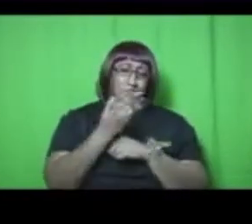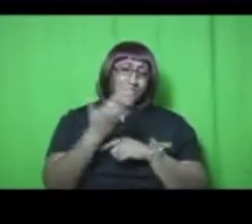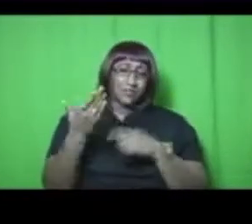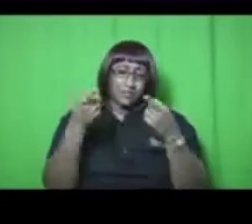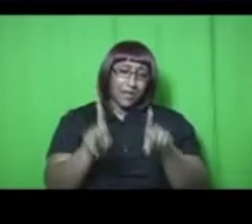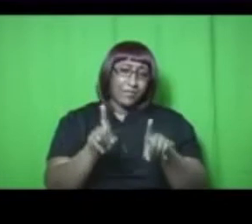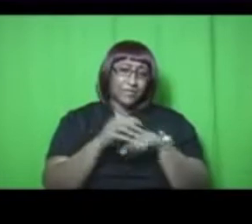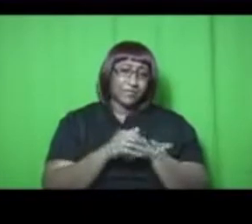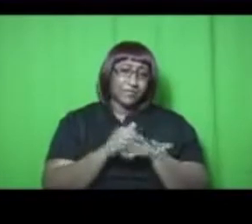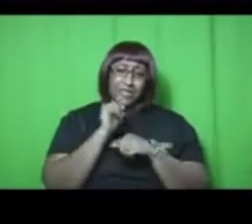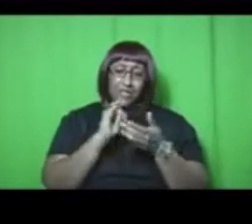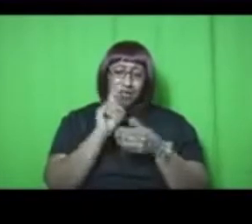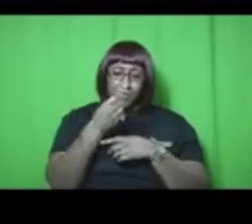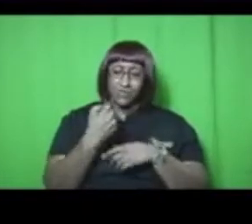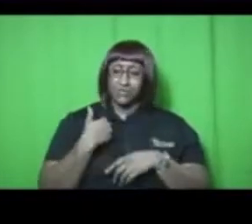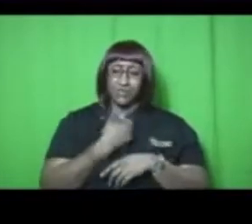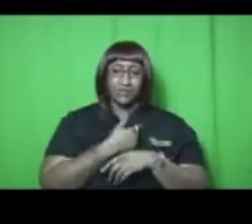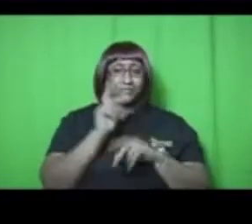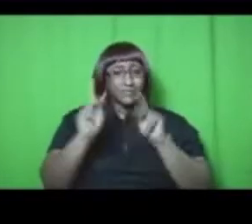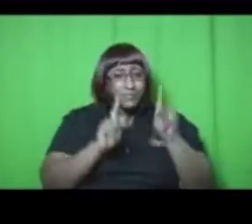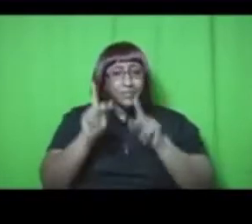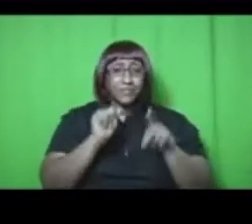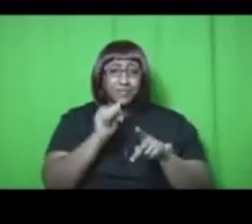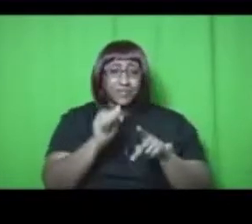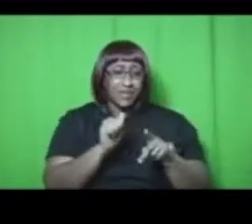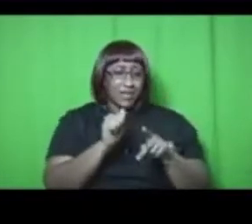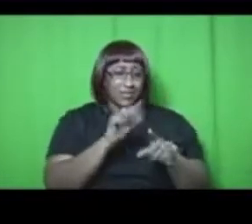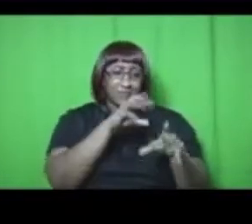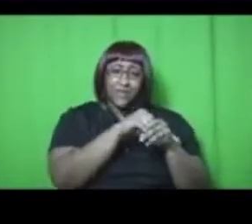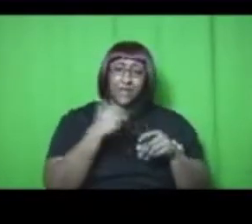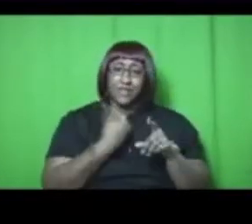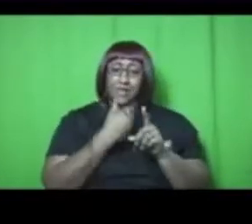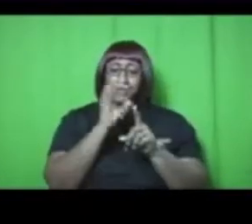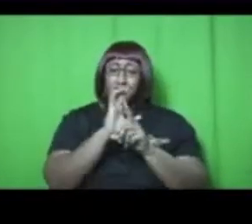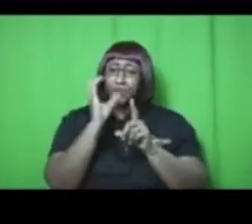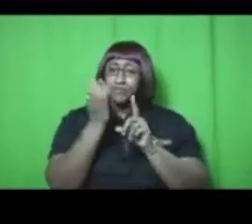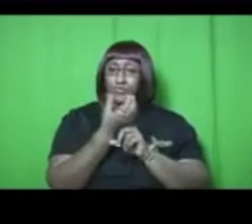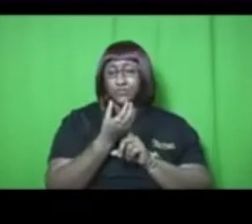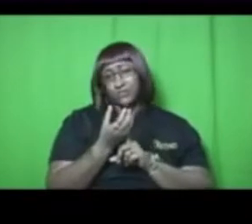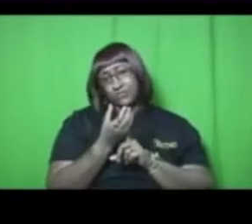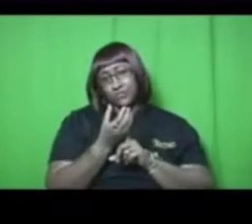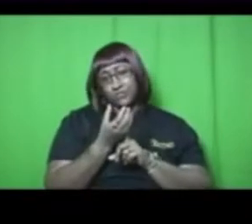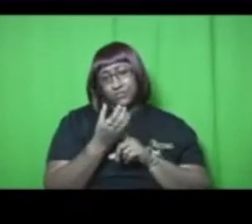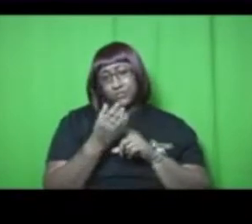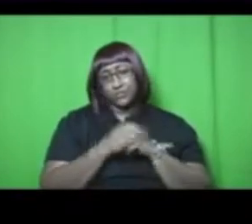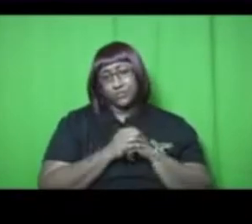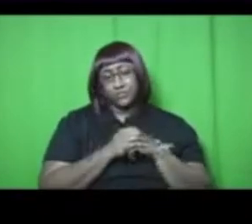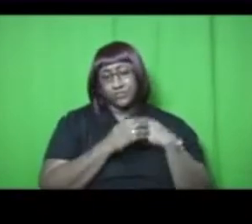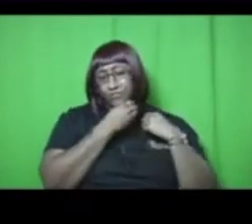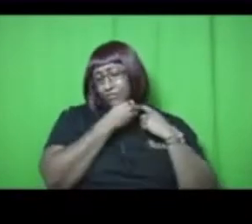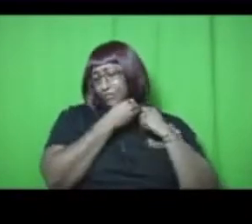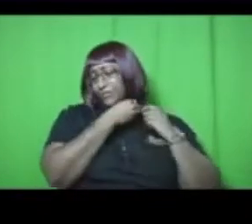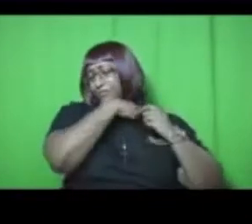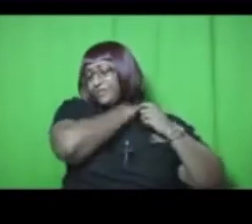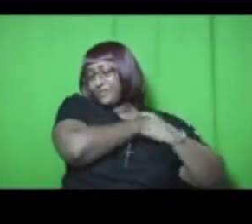has happened, not just to us, but people who were not part of the dominant culture, they were defined.